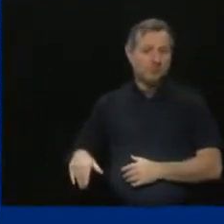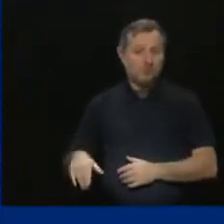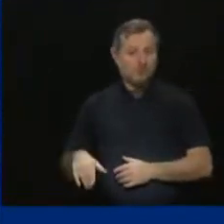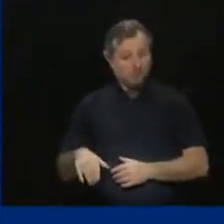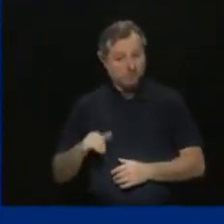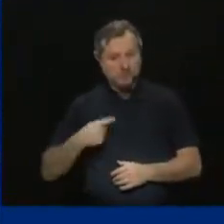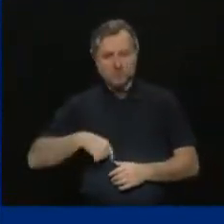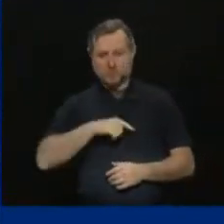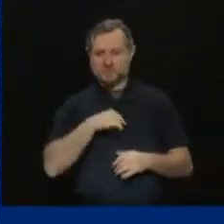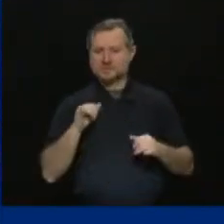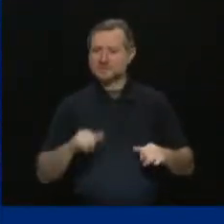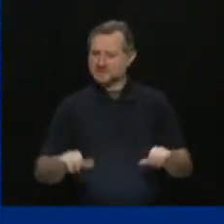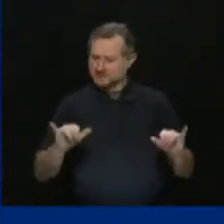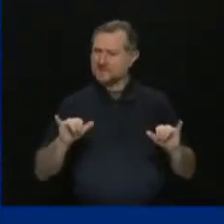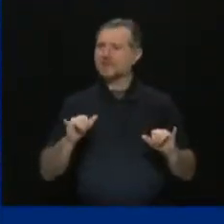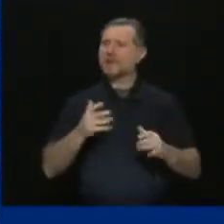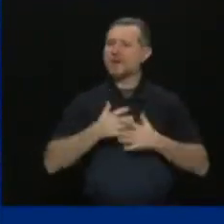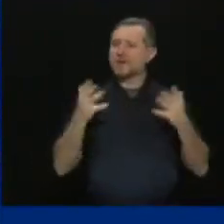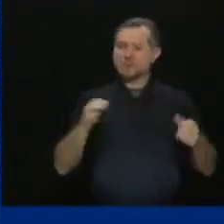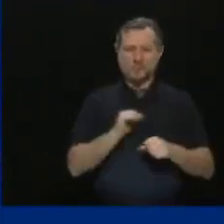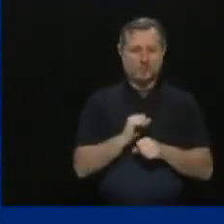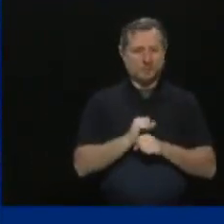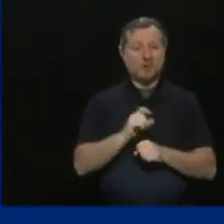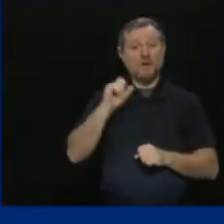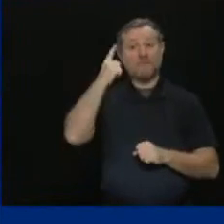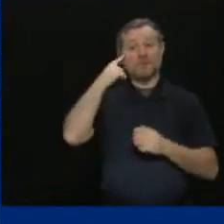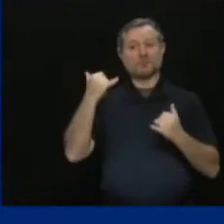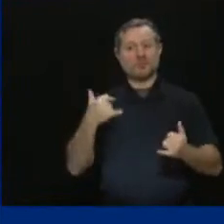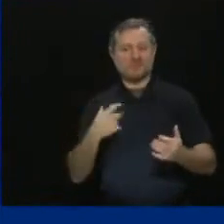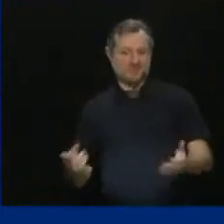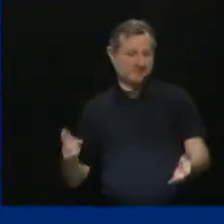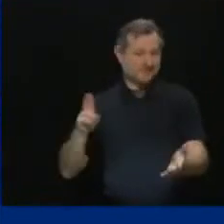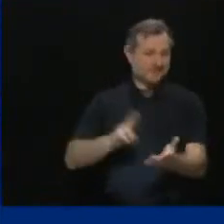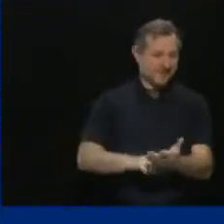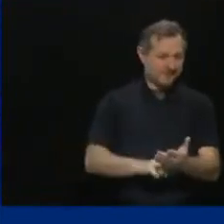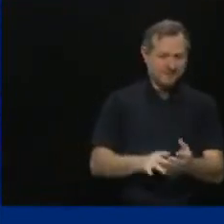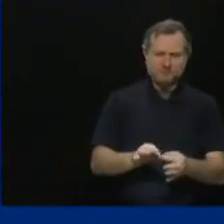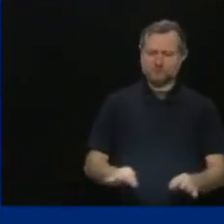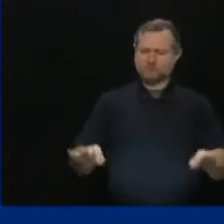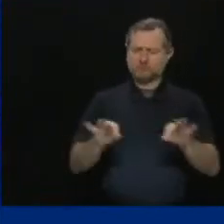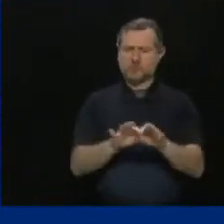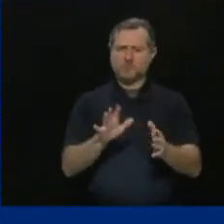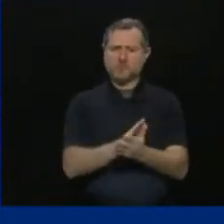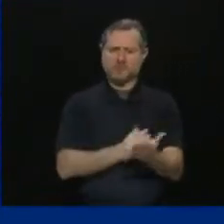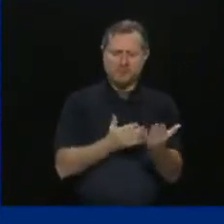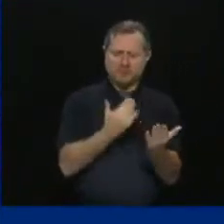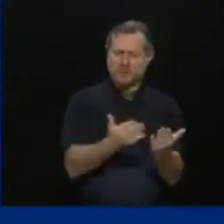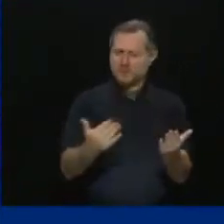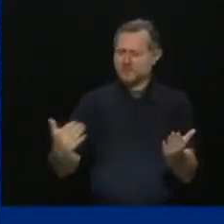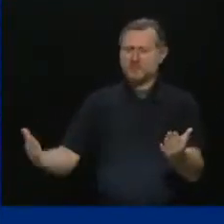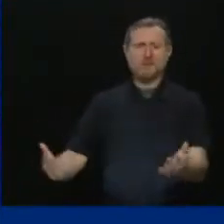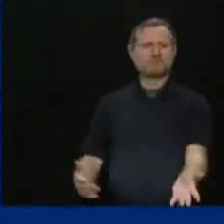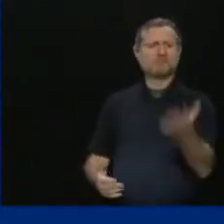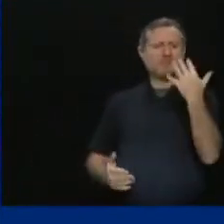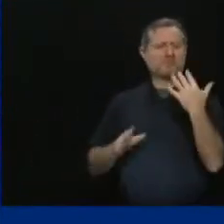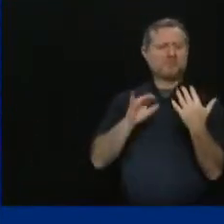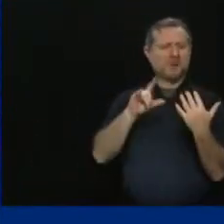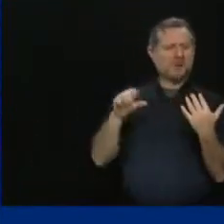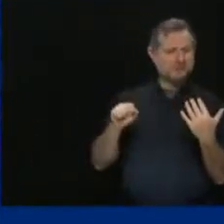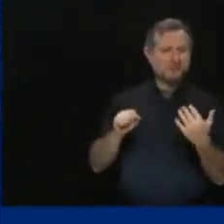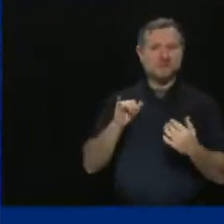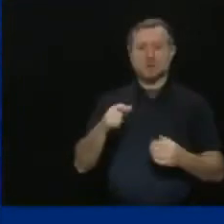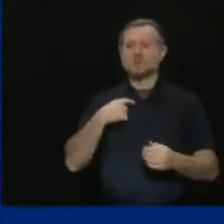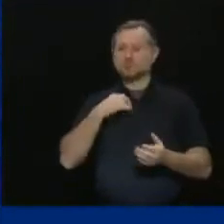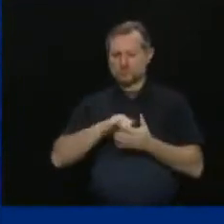but today, with the governor's signature on this important package of bills, New York recognizes its failures